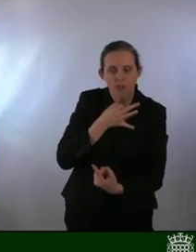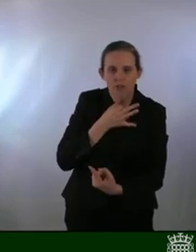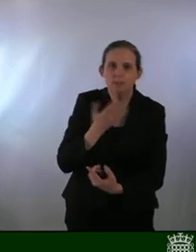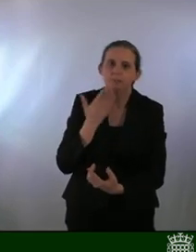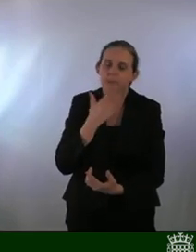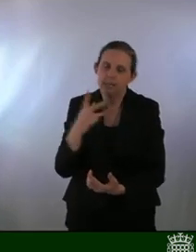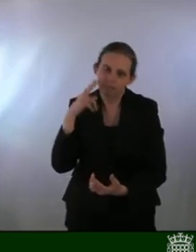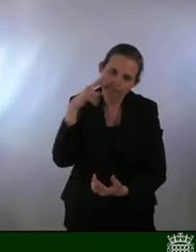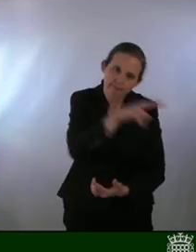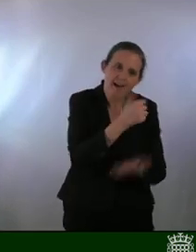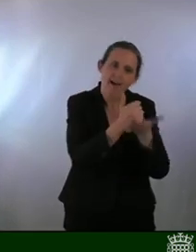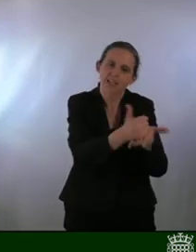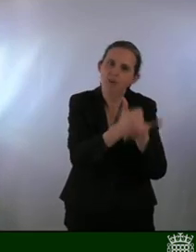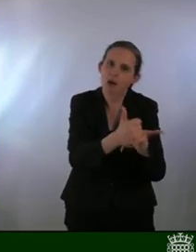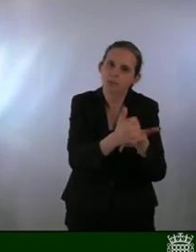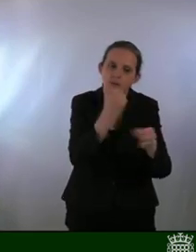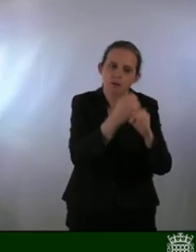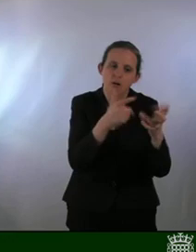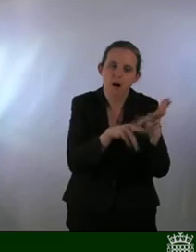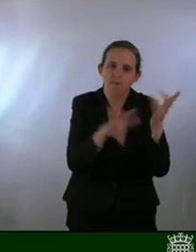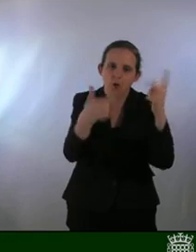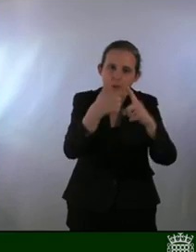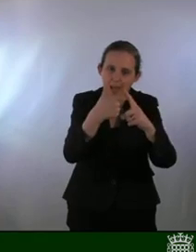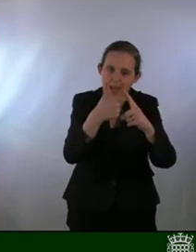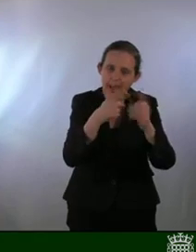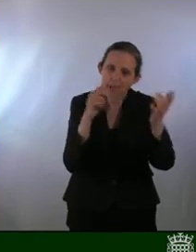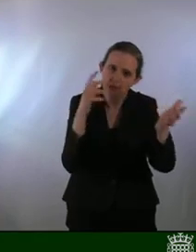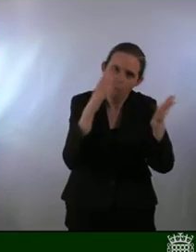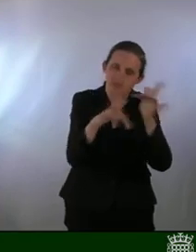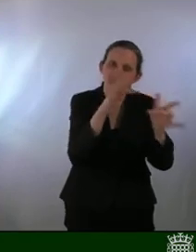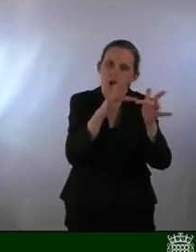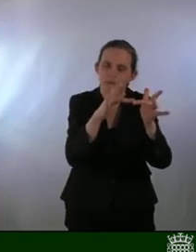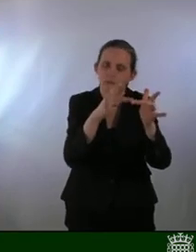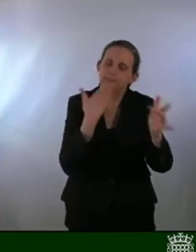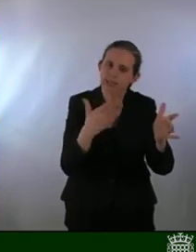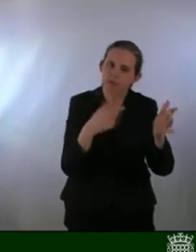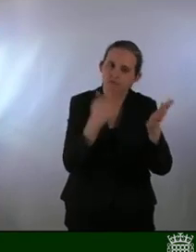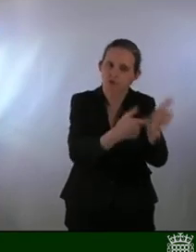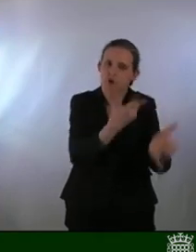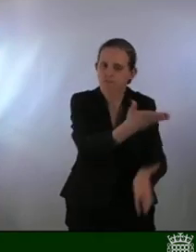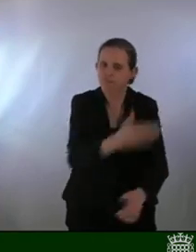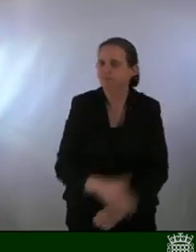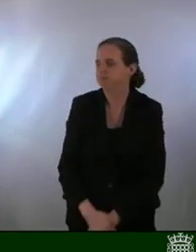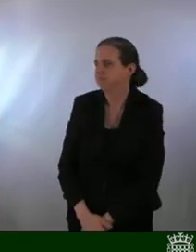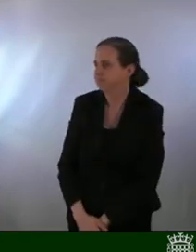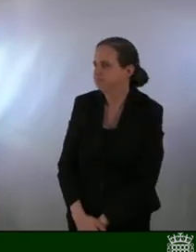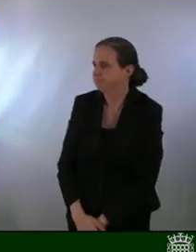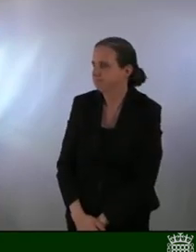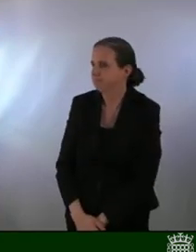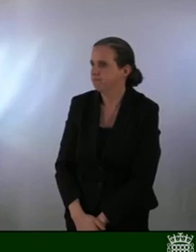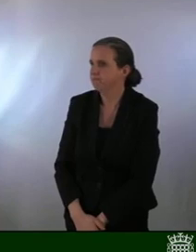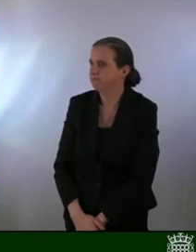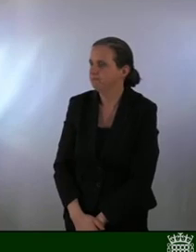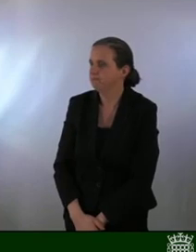refer them to that advice to make sure that we get the answers completely accurate. Rachel Reeves. Thank you very much, Mr. Speaker. We're now